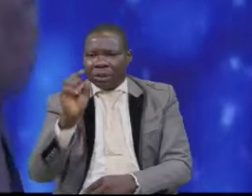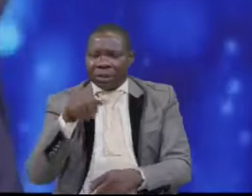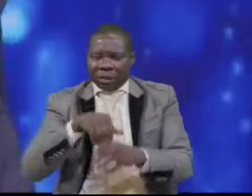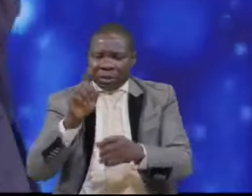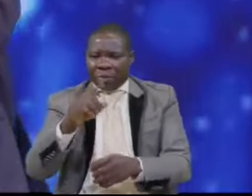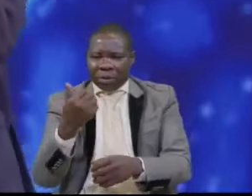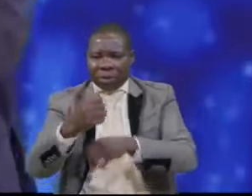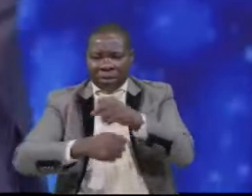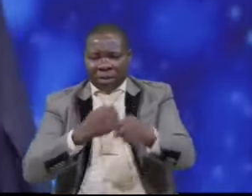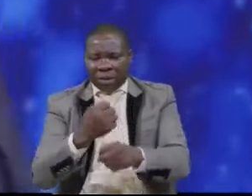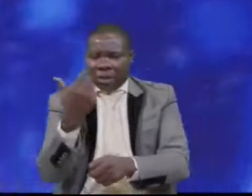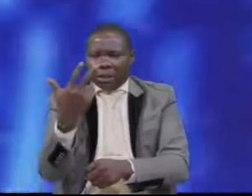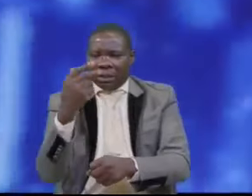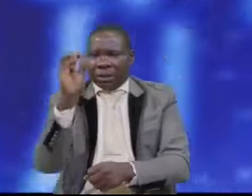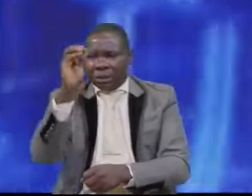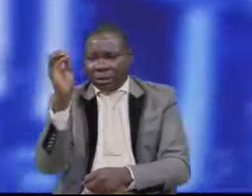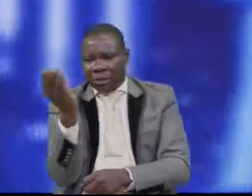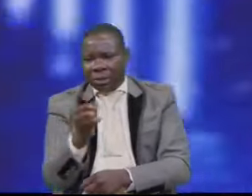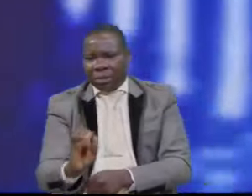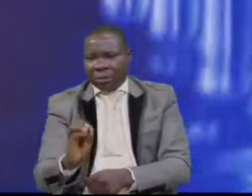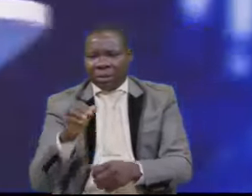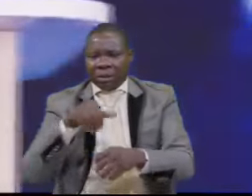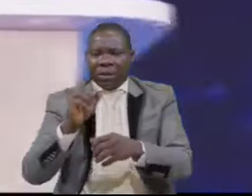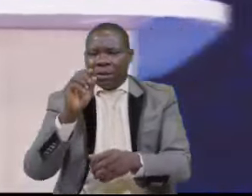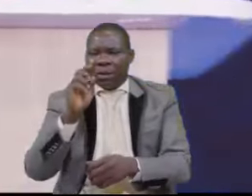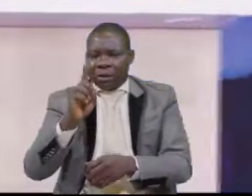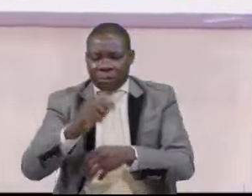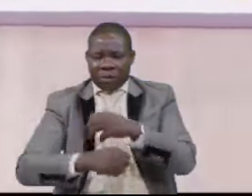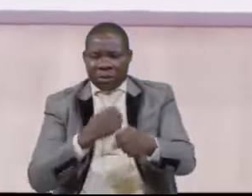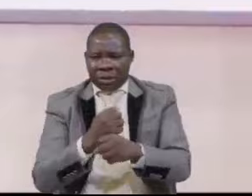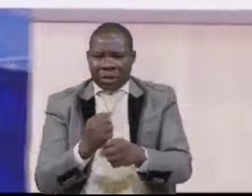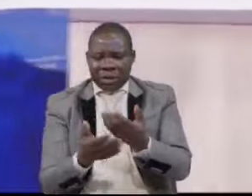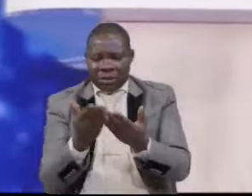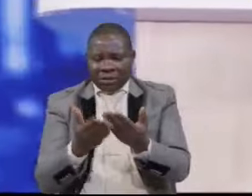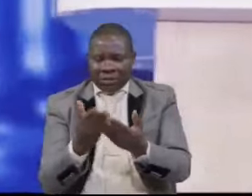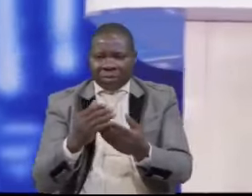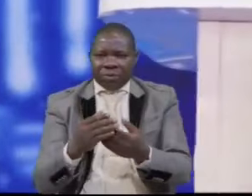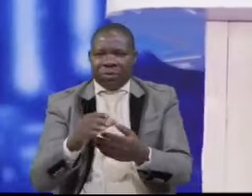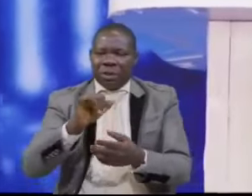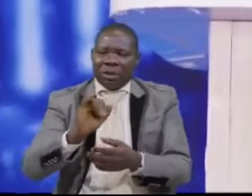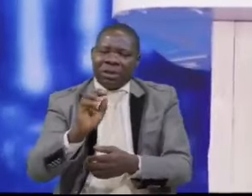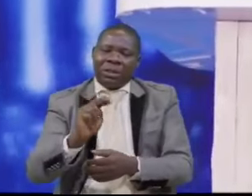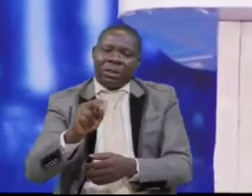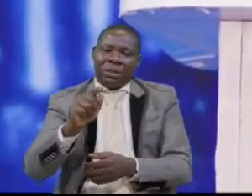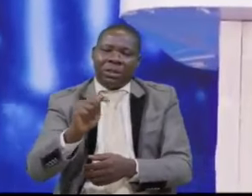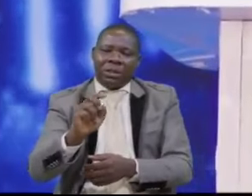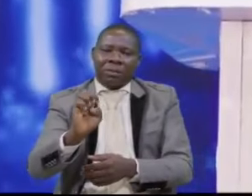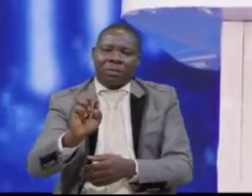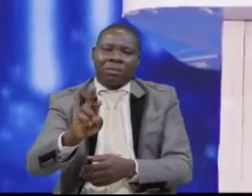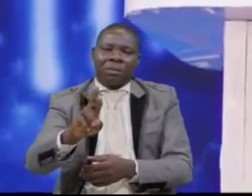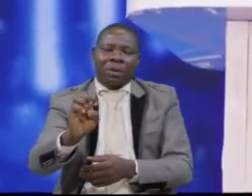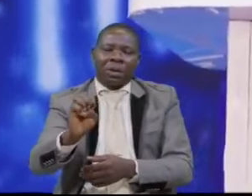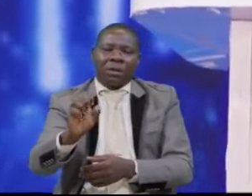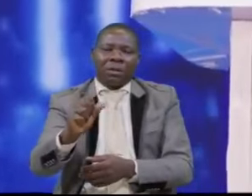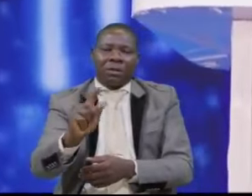1 year, simple interest, that principal, that 100%, the principal, when